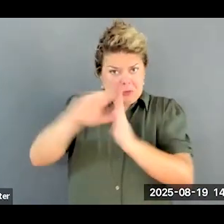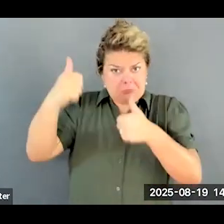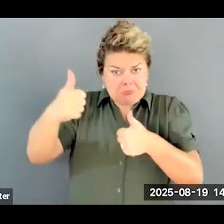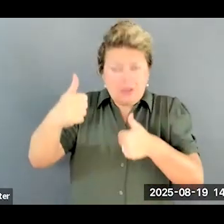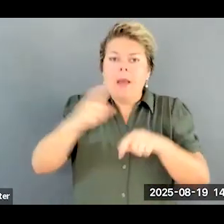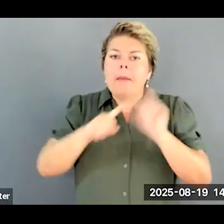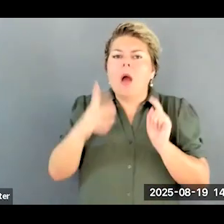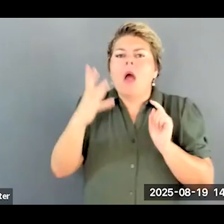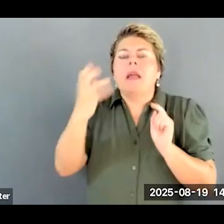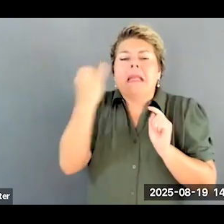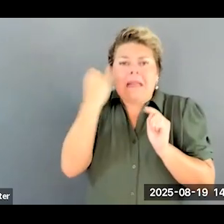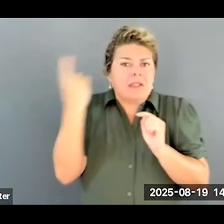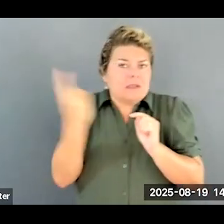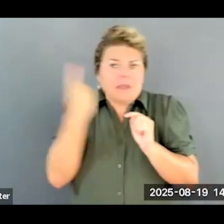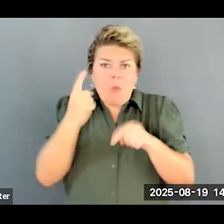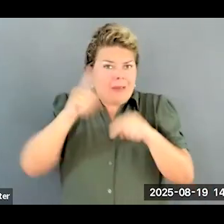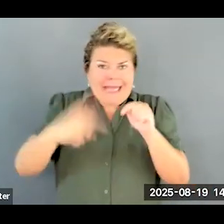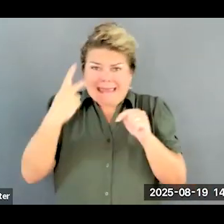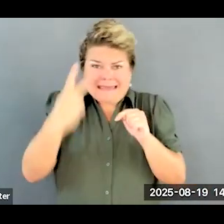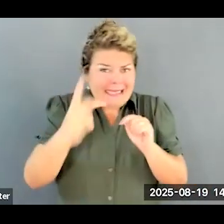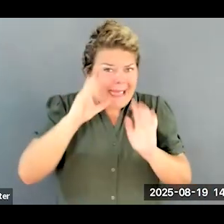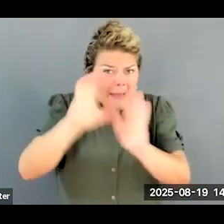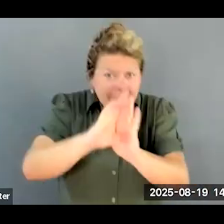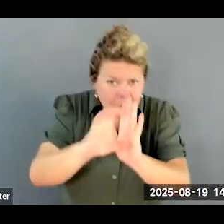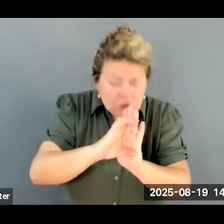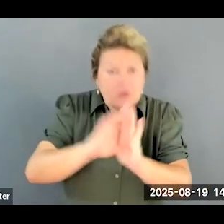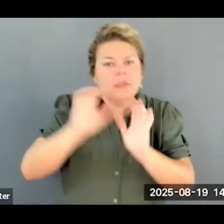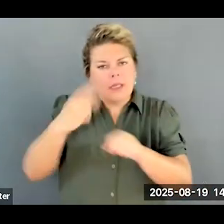read aloud for individuals who can't otherwise see them.